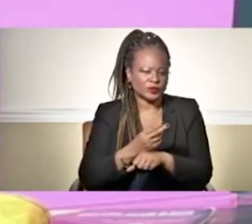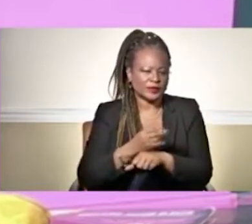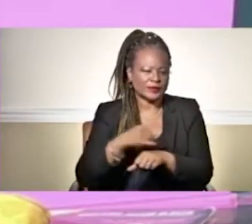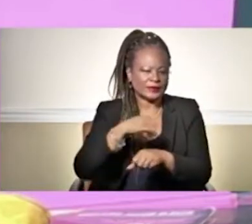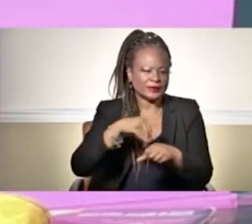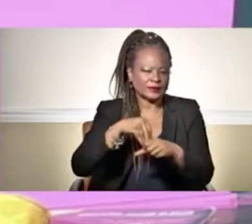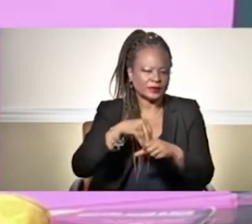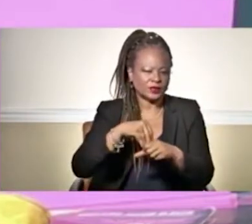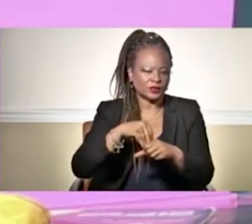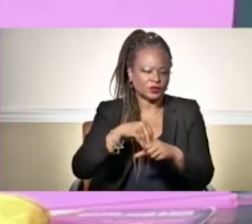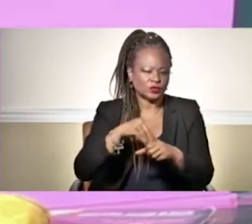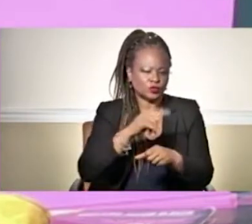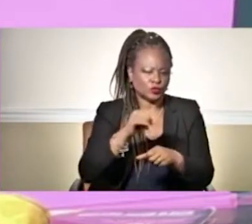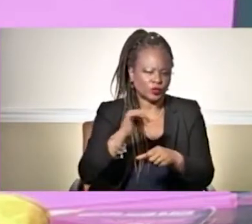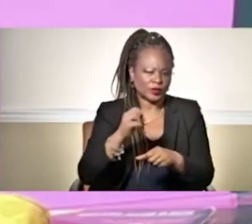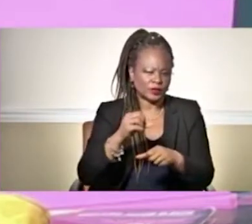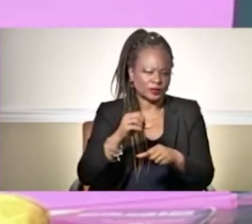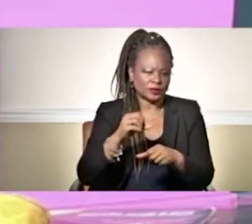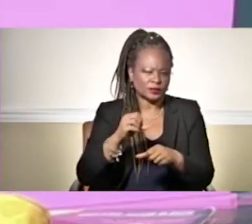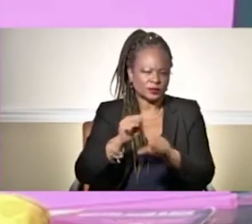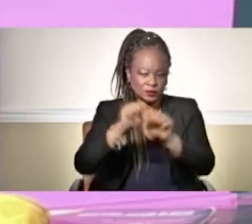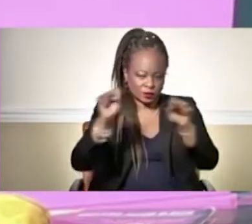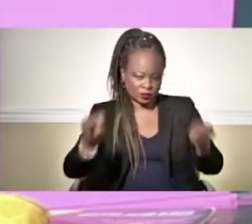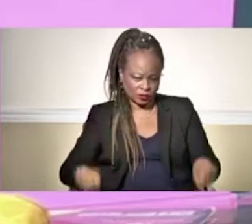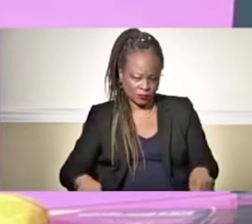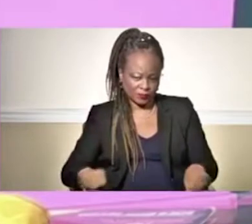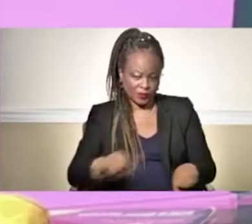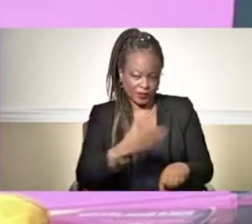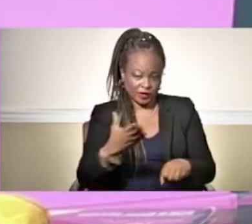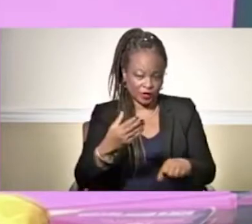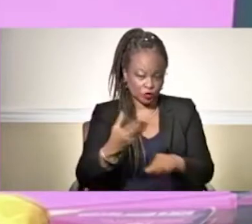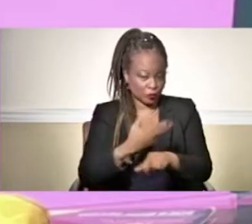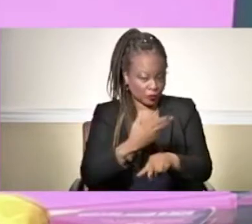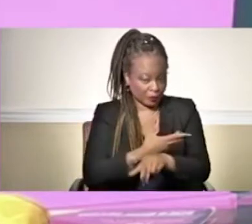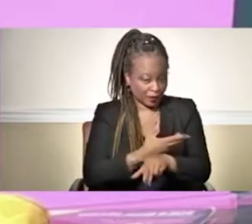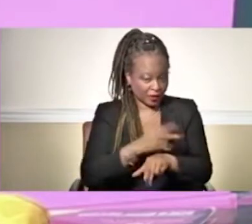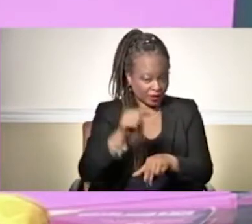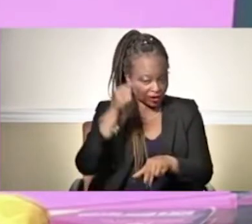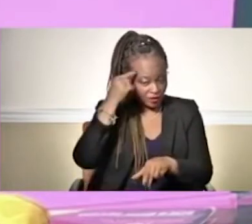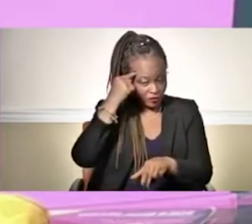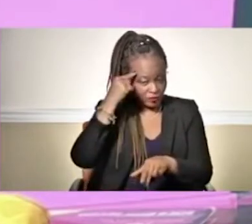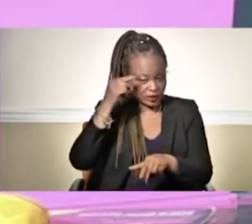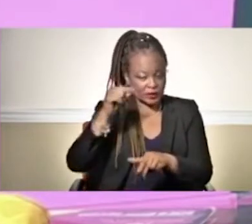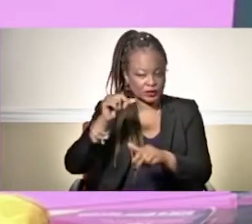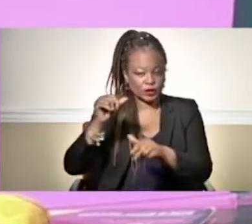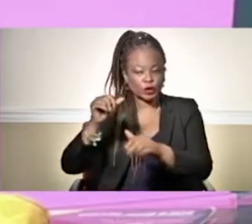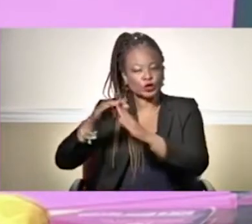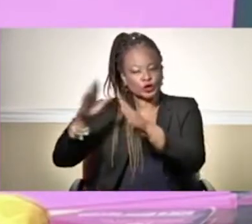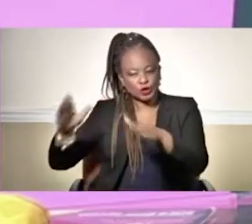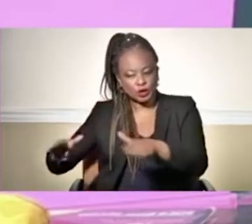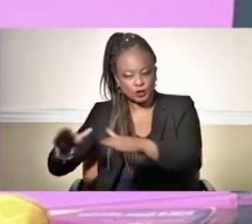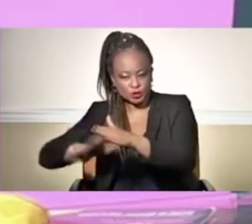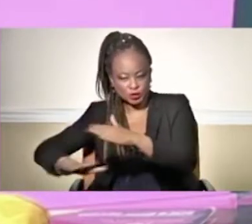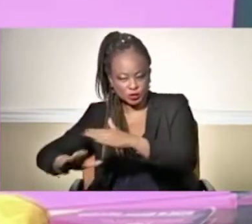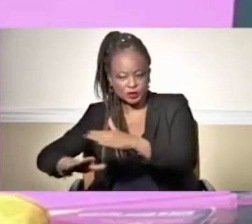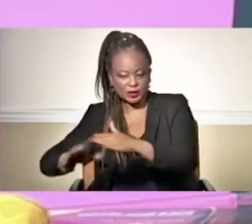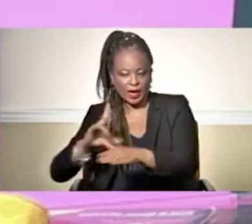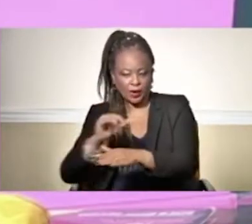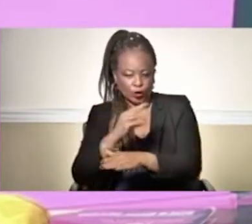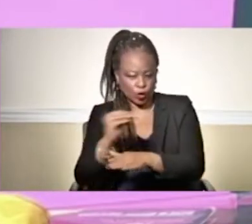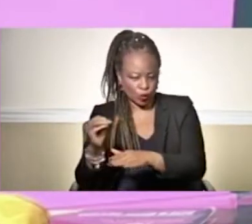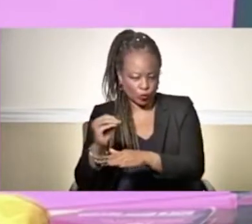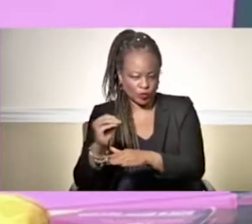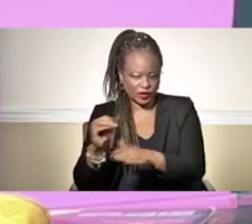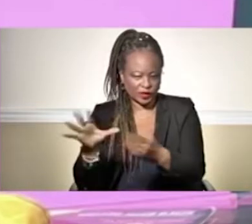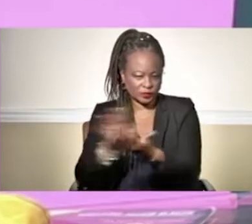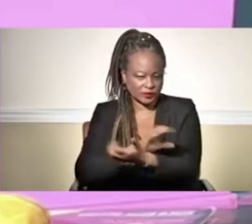Interagency Trunking Communication System. Materials to repair government-designated hurricane shelters in Grand Bahama and Abaco that